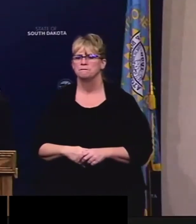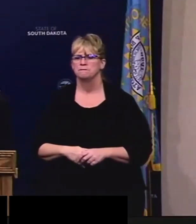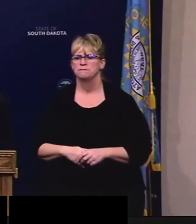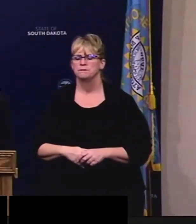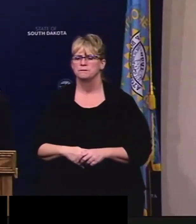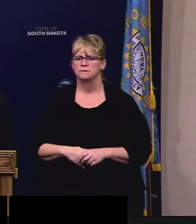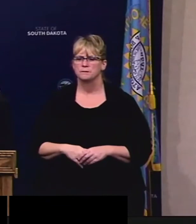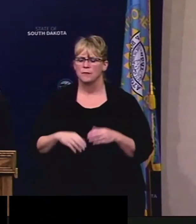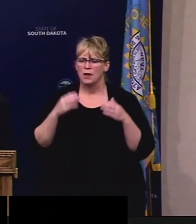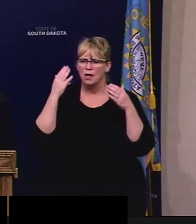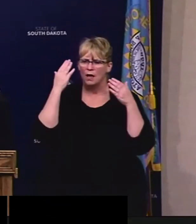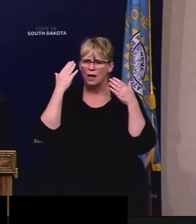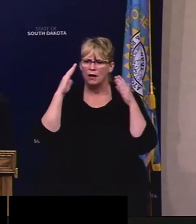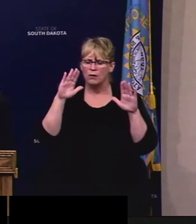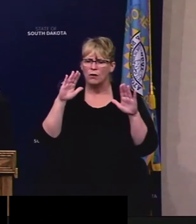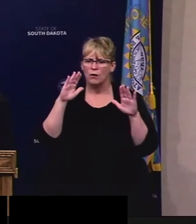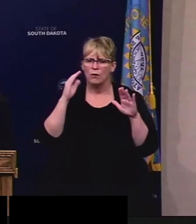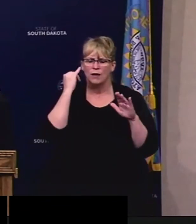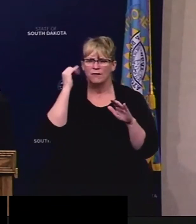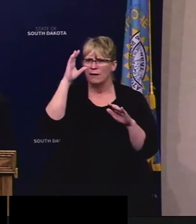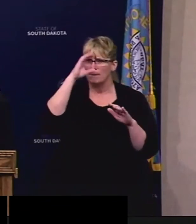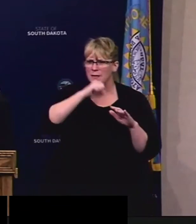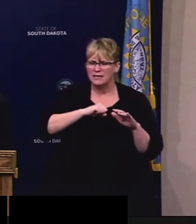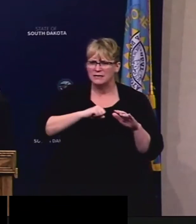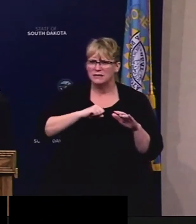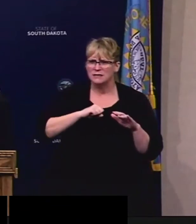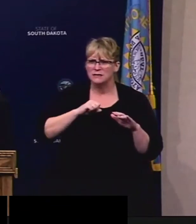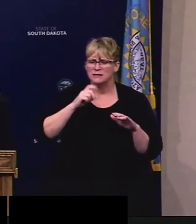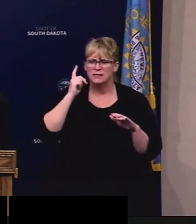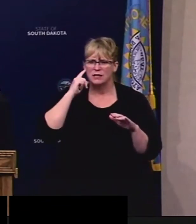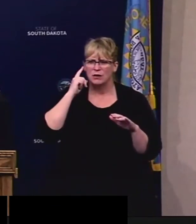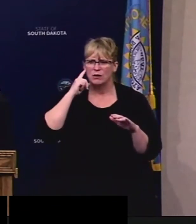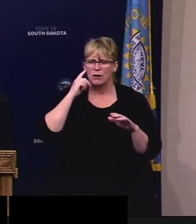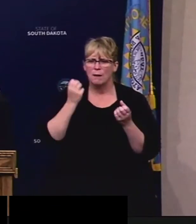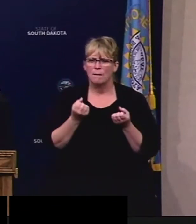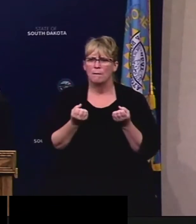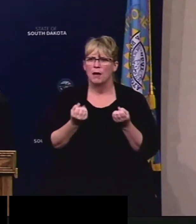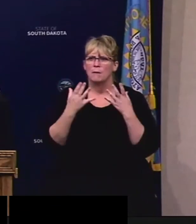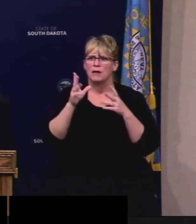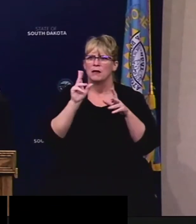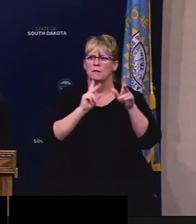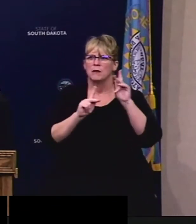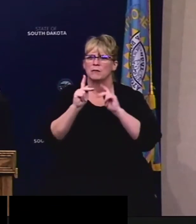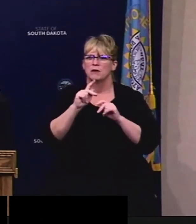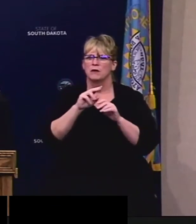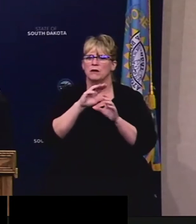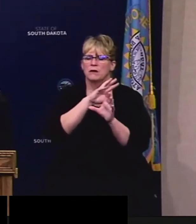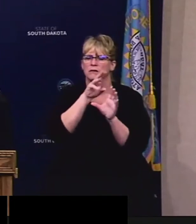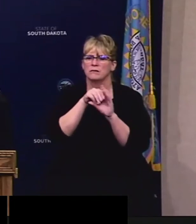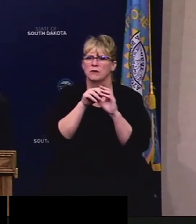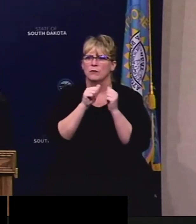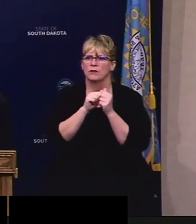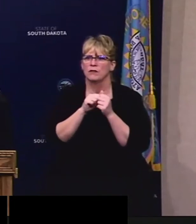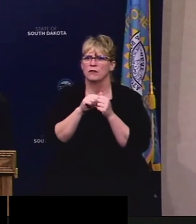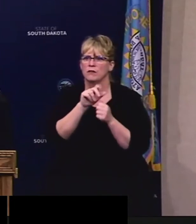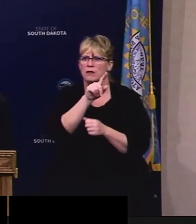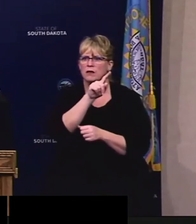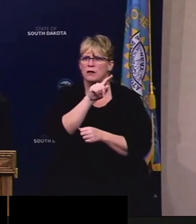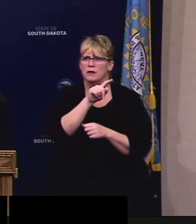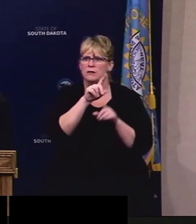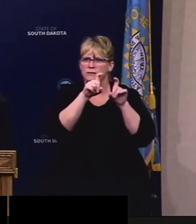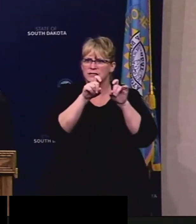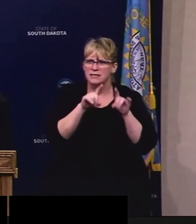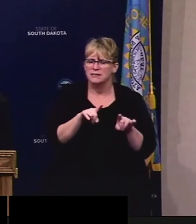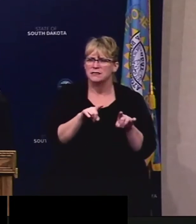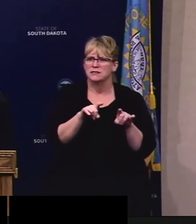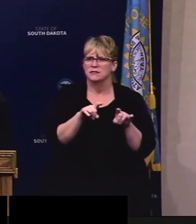I don't know if I missed this when the audio cut out or something, but did you say how many participants are a part of the trial and how many have recovered, how they're doing,